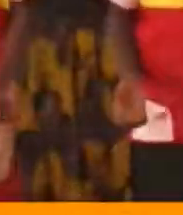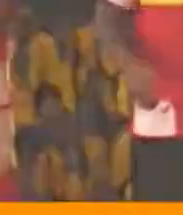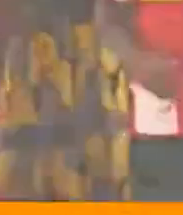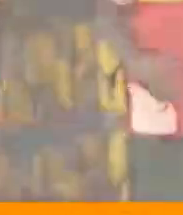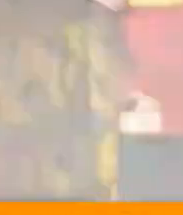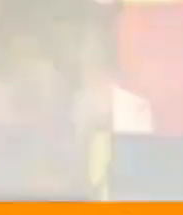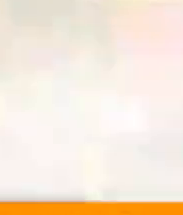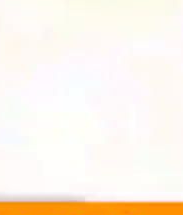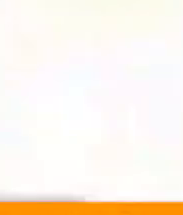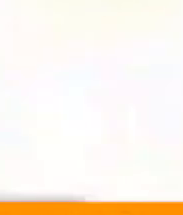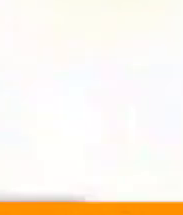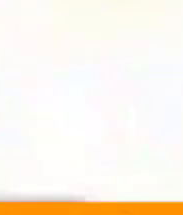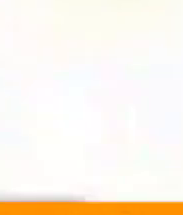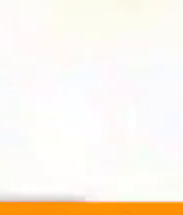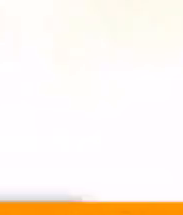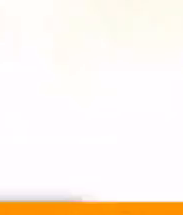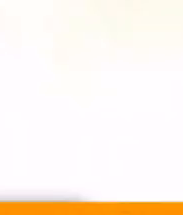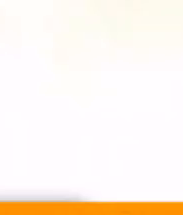foreign